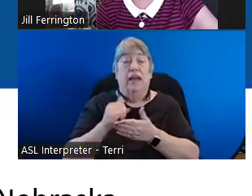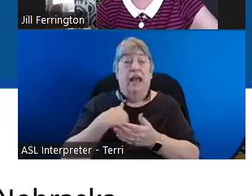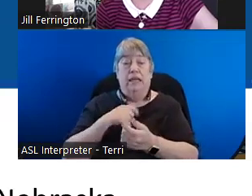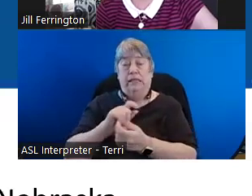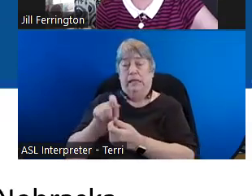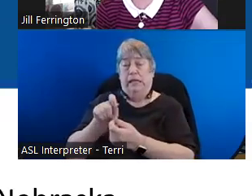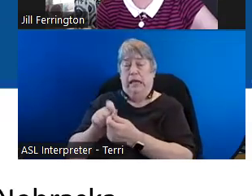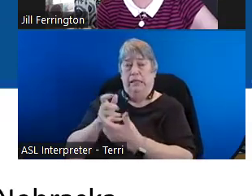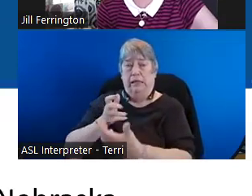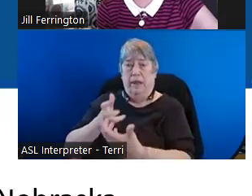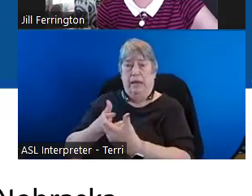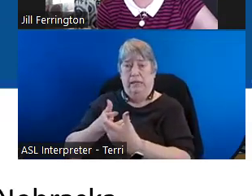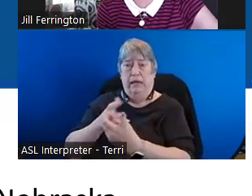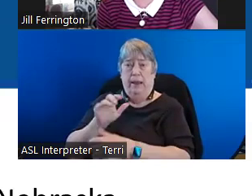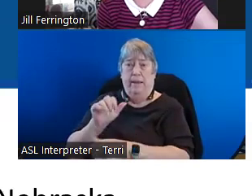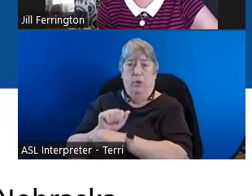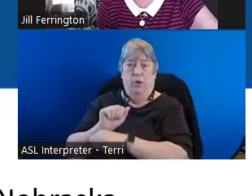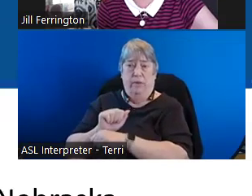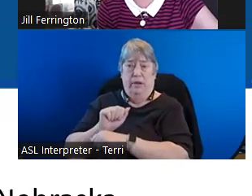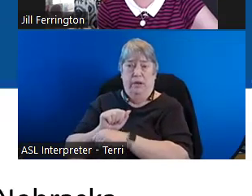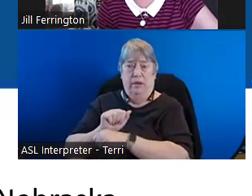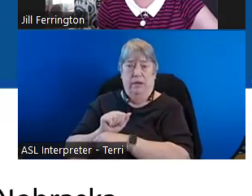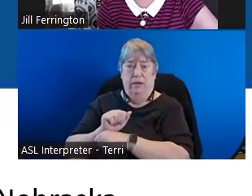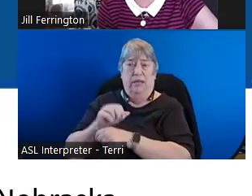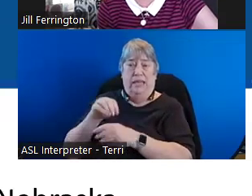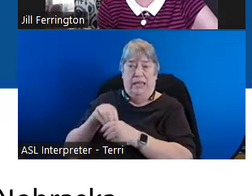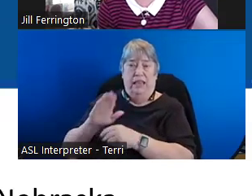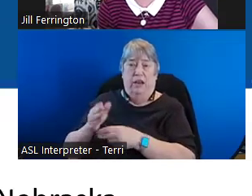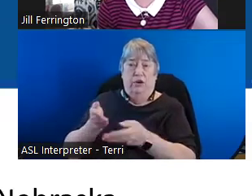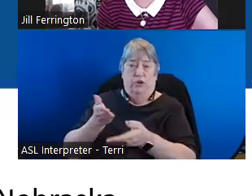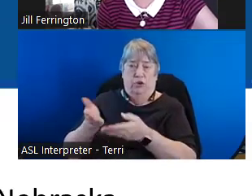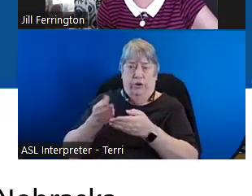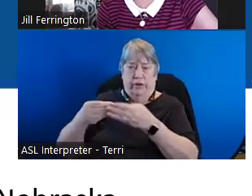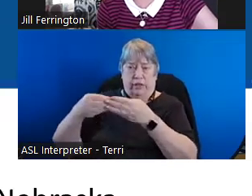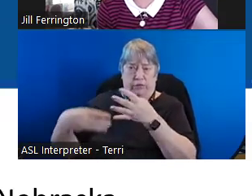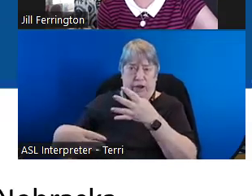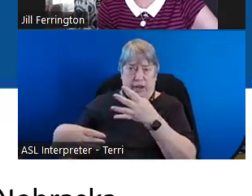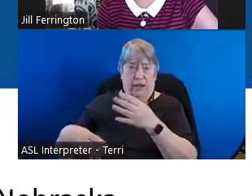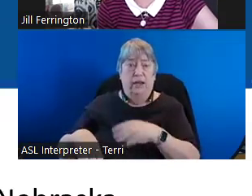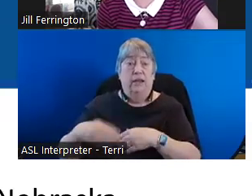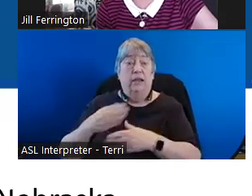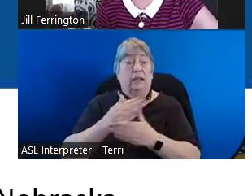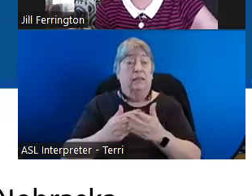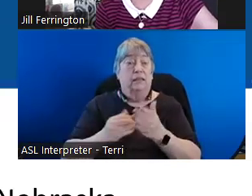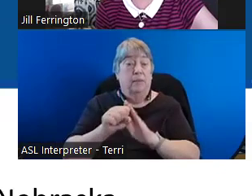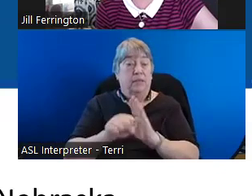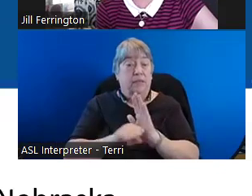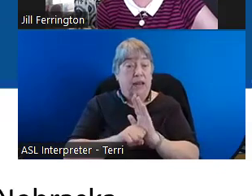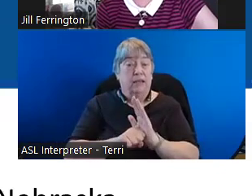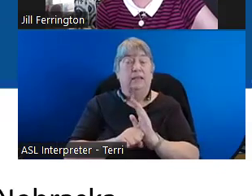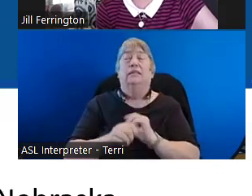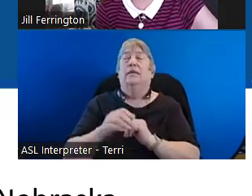customized employment specifically named as in their service array. Some of the states specifically call out